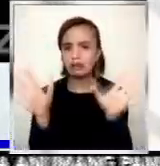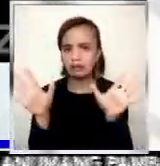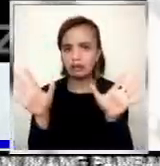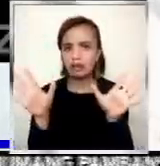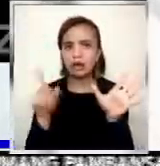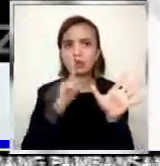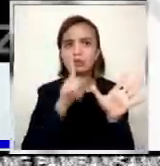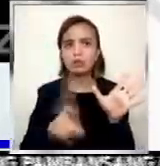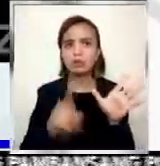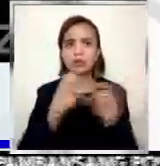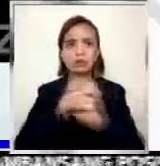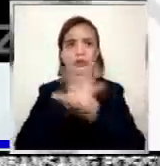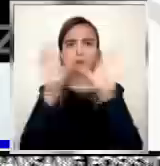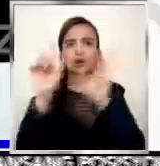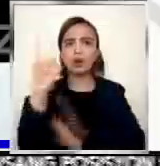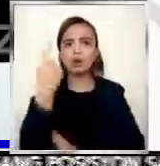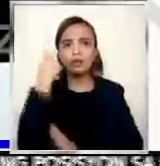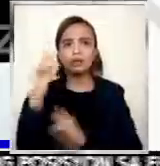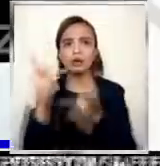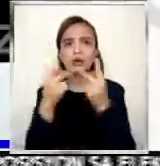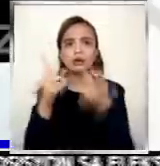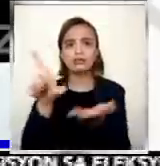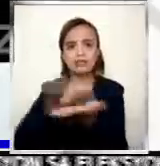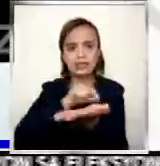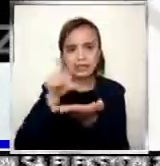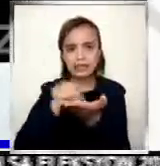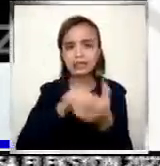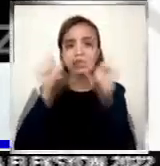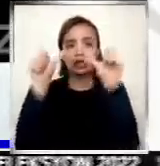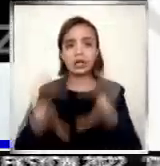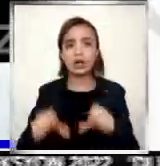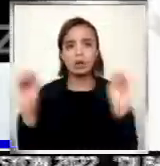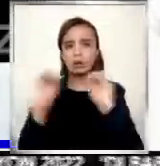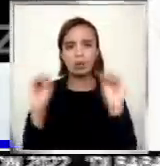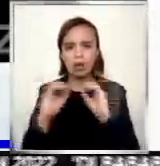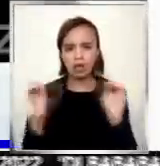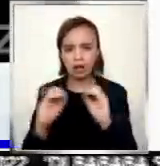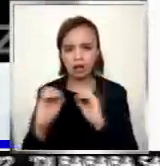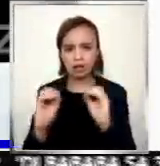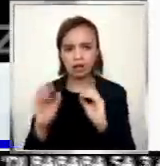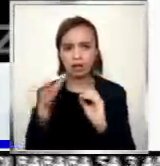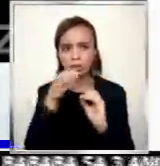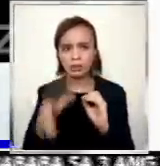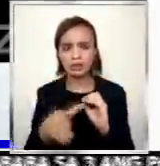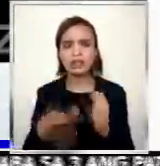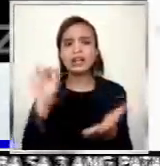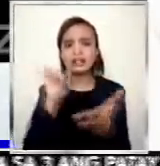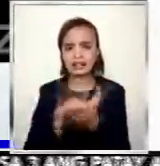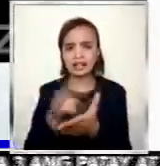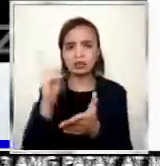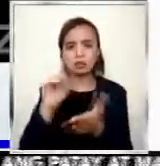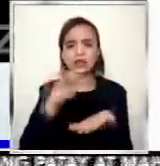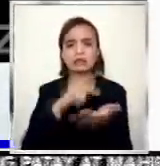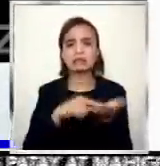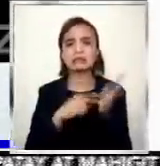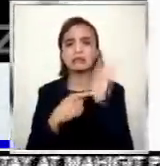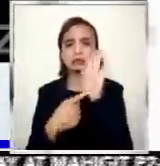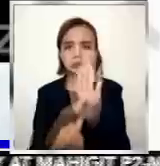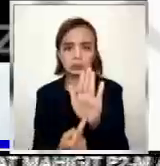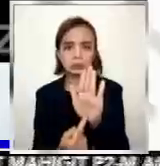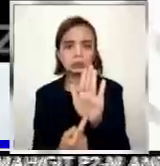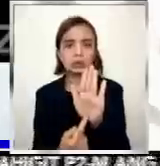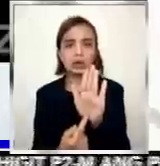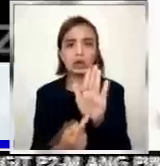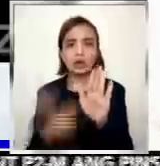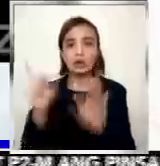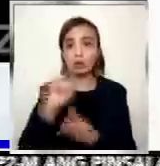Napakaliwanag, only for publication. Walang komentaryo. That is the transparency of that we need. So what I am proposing is